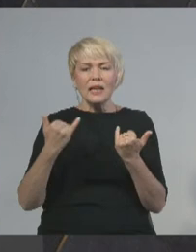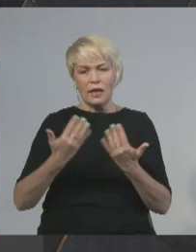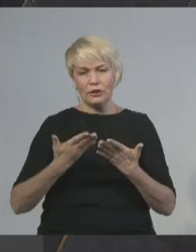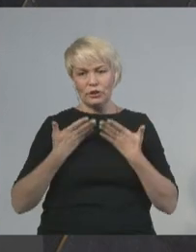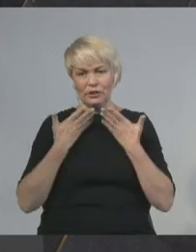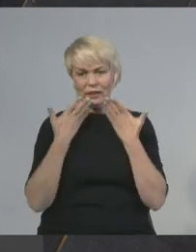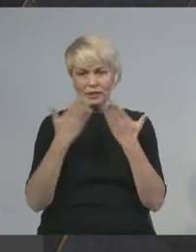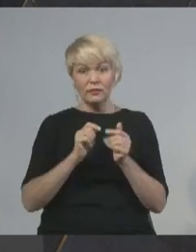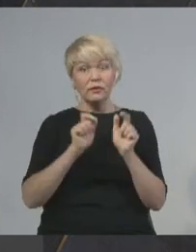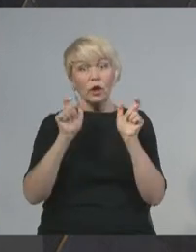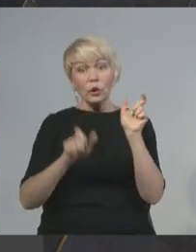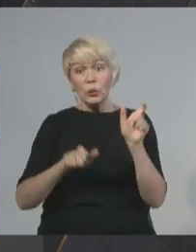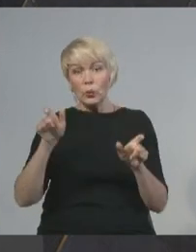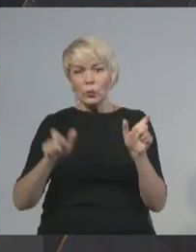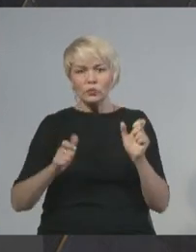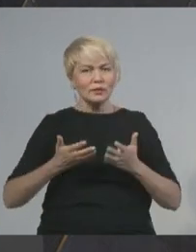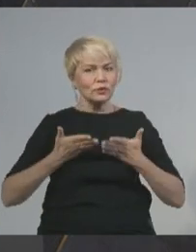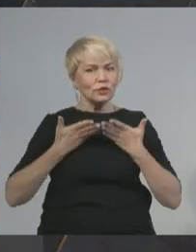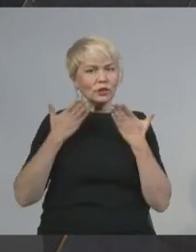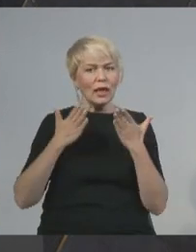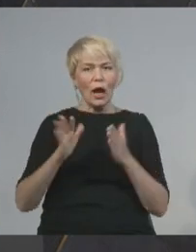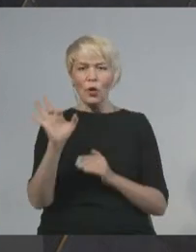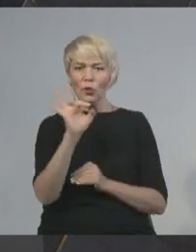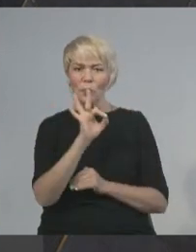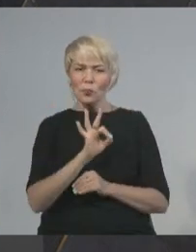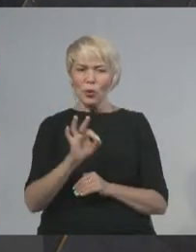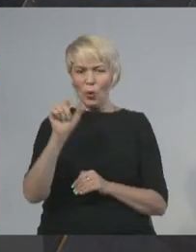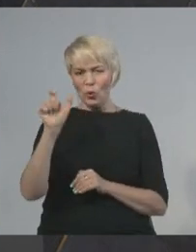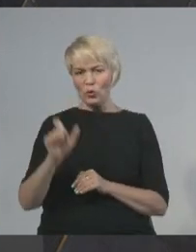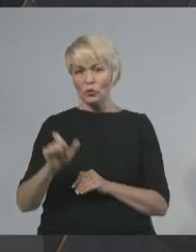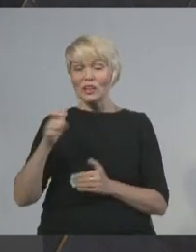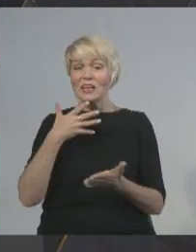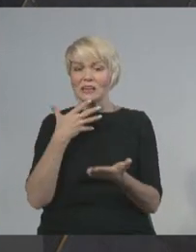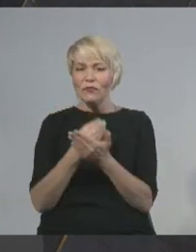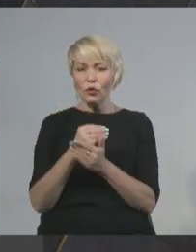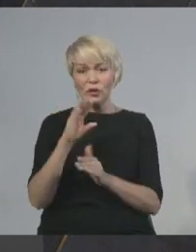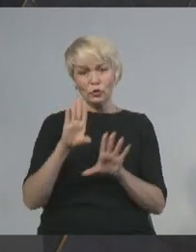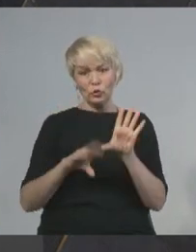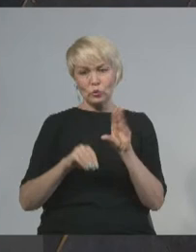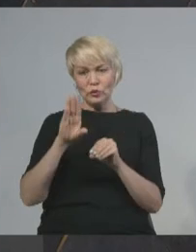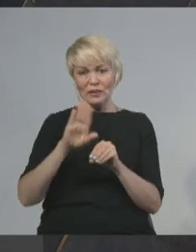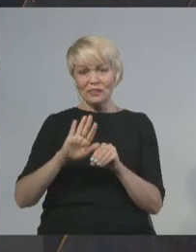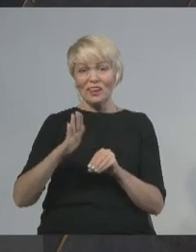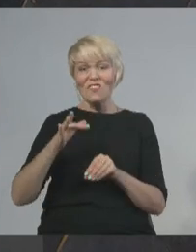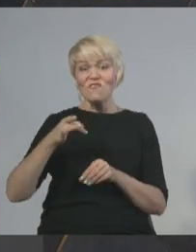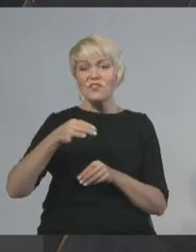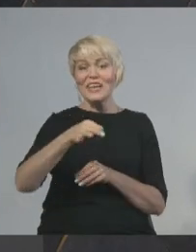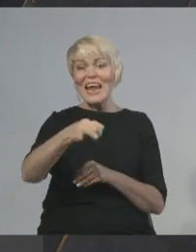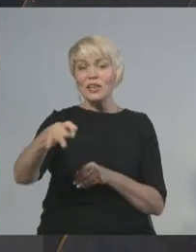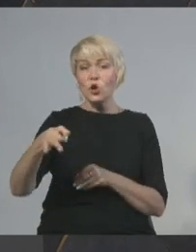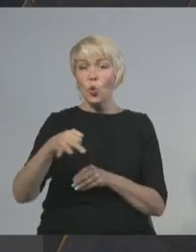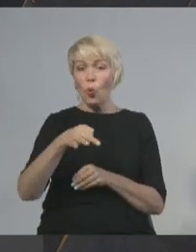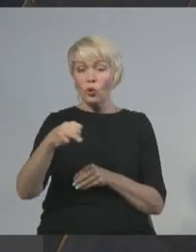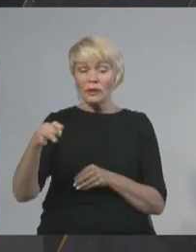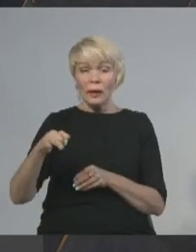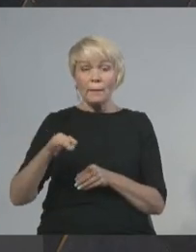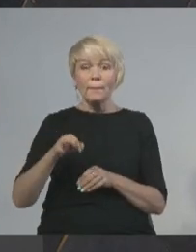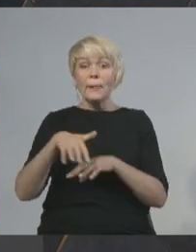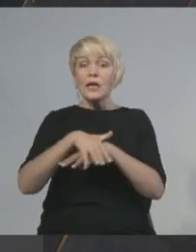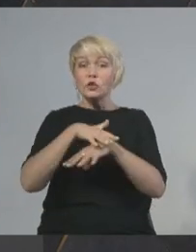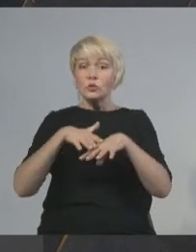of our audience people want to read stories about other people about their neighbors in other regions of